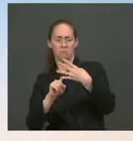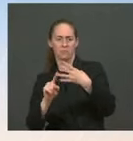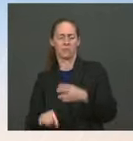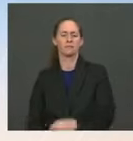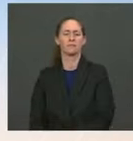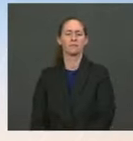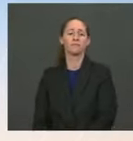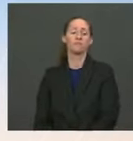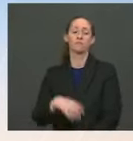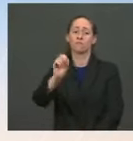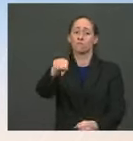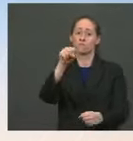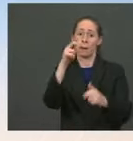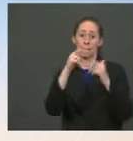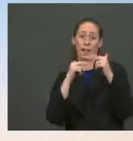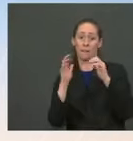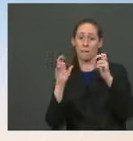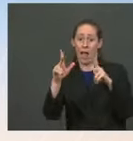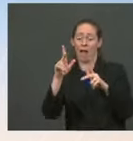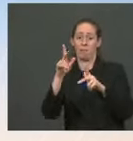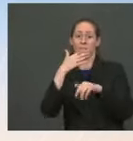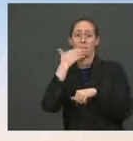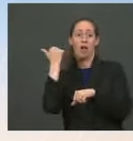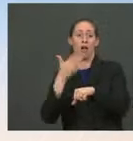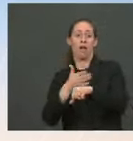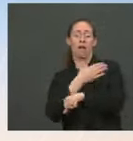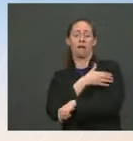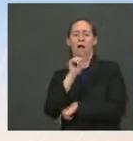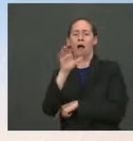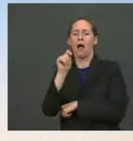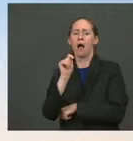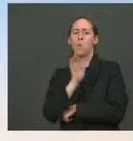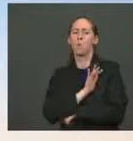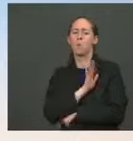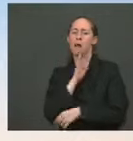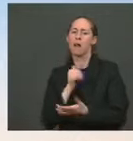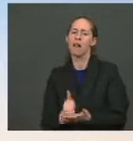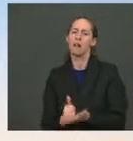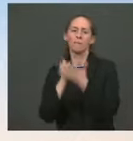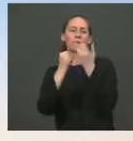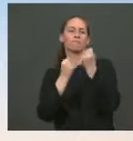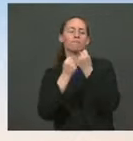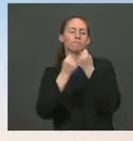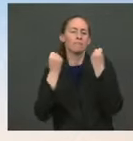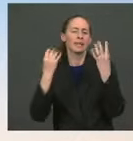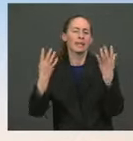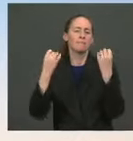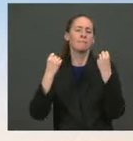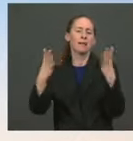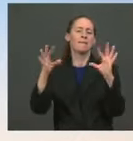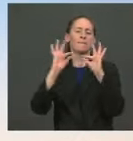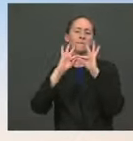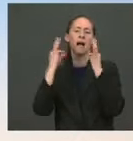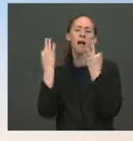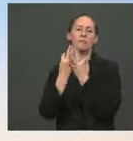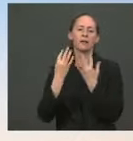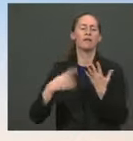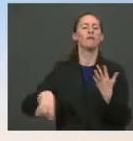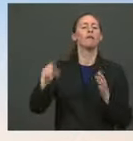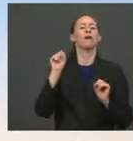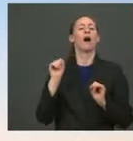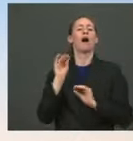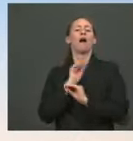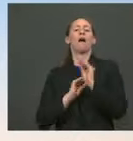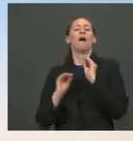Better Act is about, it's pro-families, right? It's pro-people. And it gives people that breathing room that they so